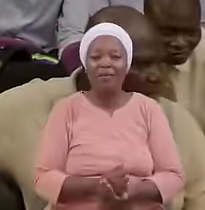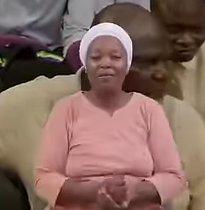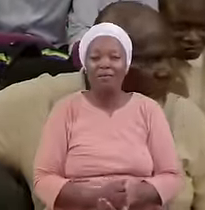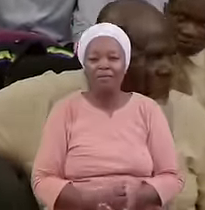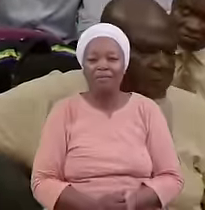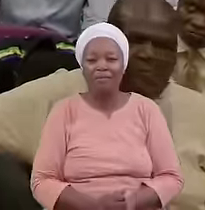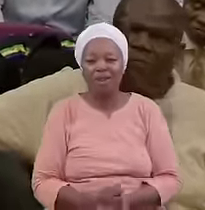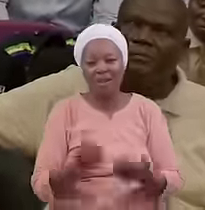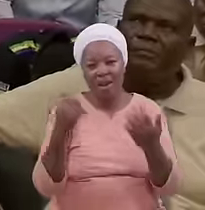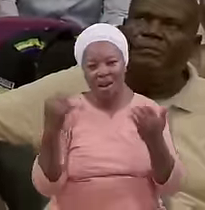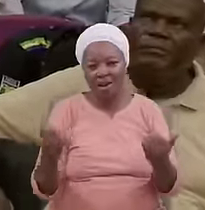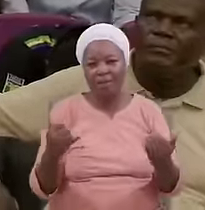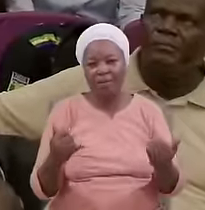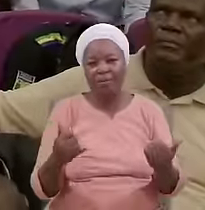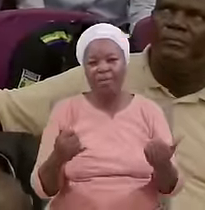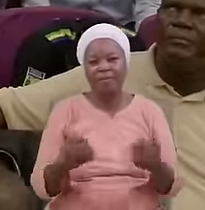Now,